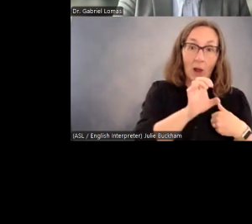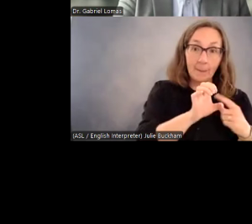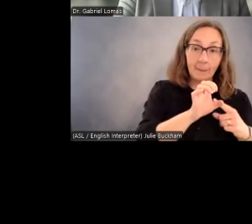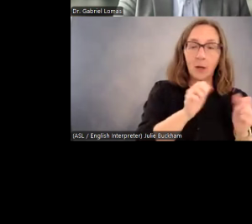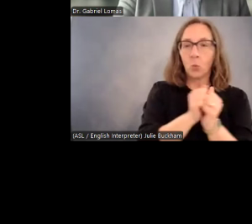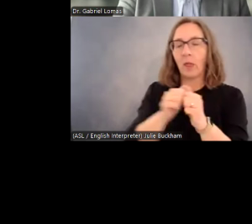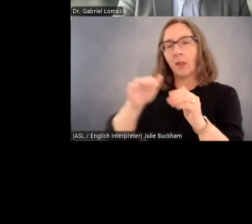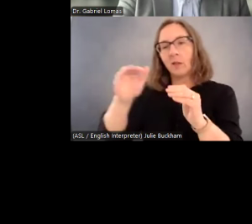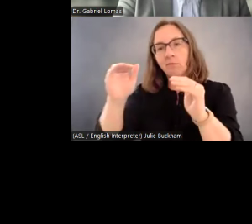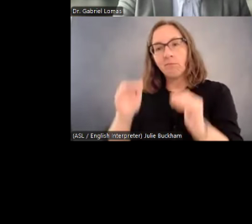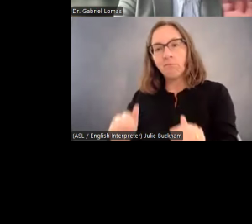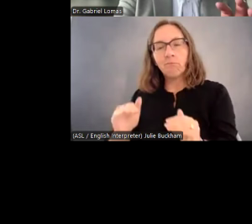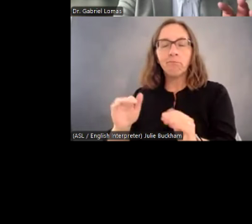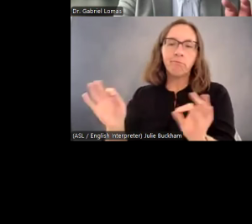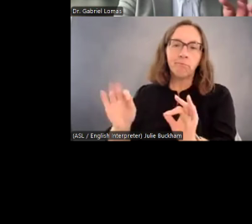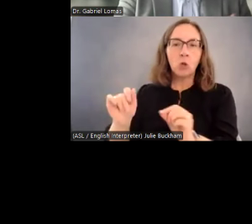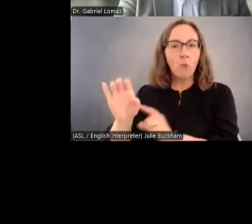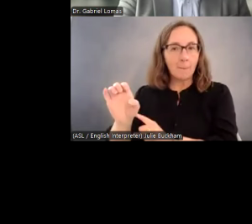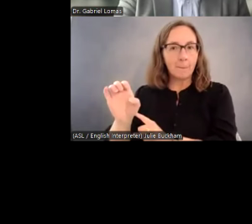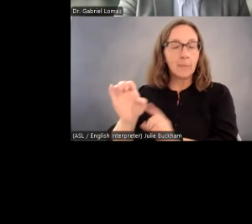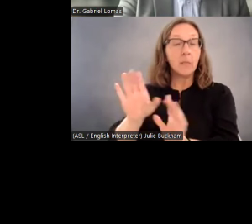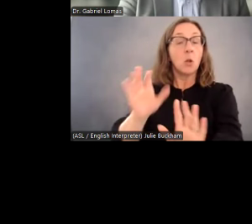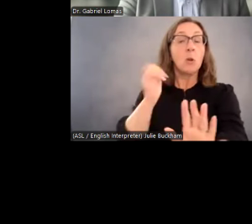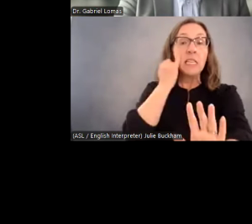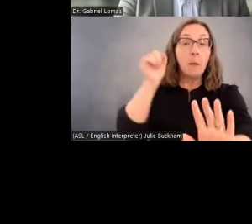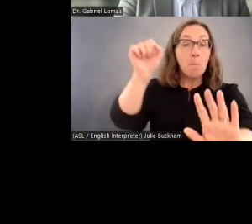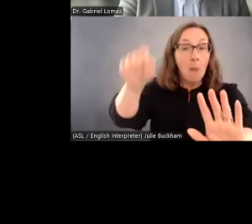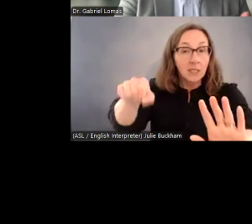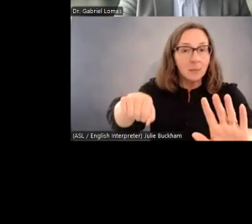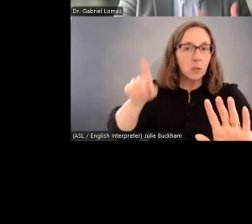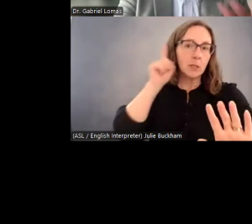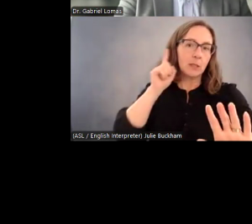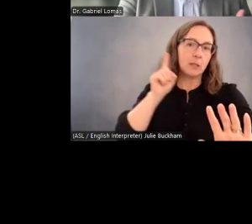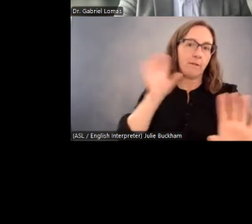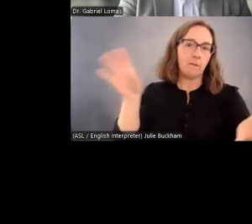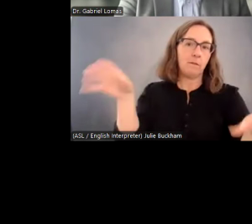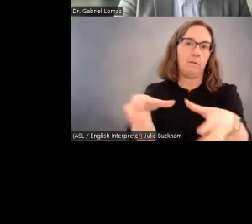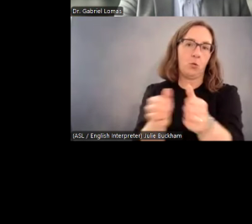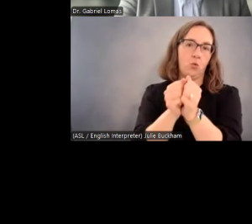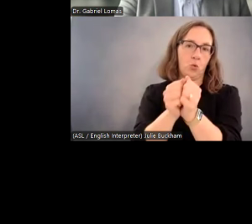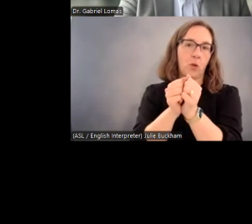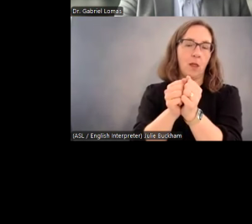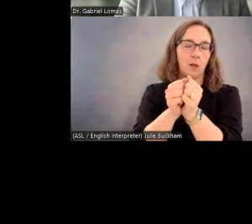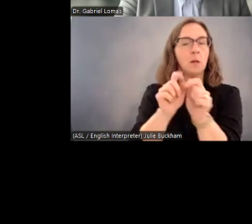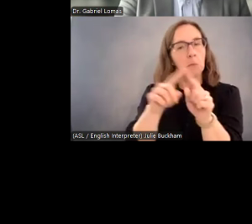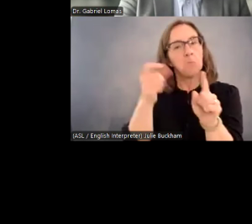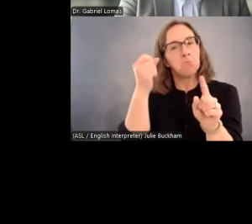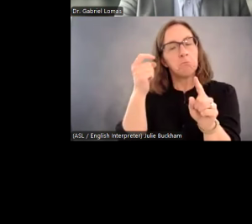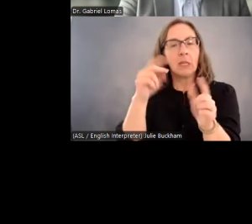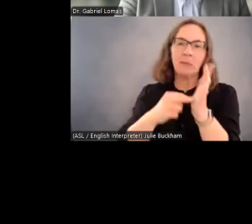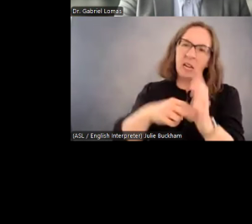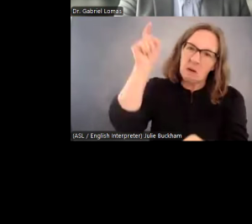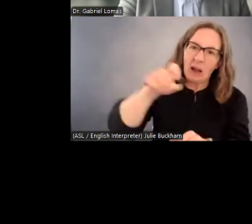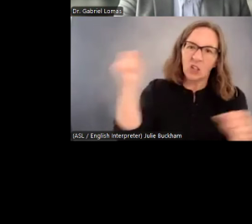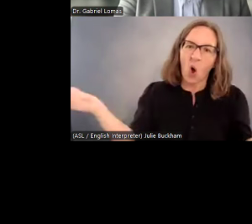serious crimes. So when possible, the deaf inmates should be together so that they can have access to communication with each other and have a peer